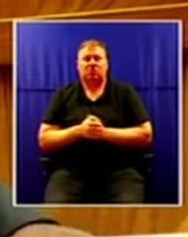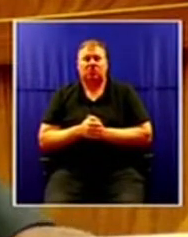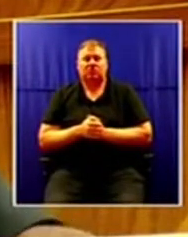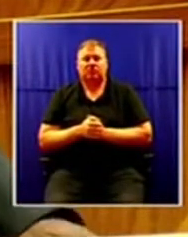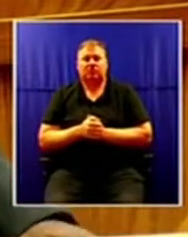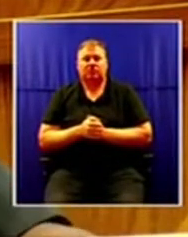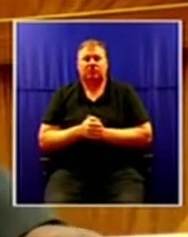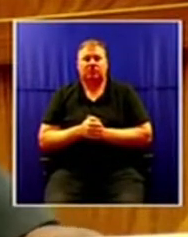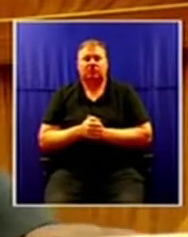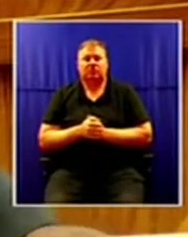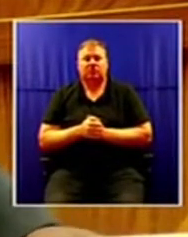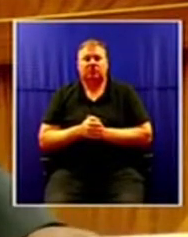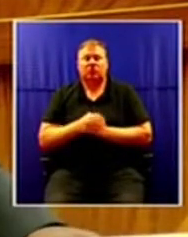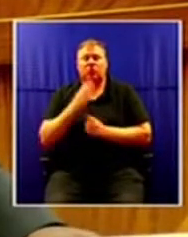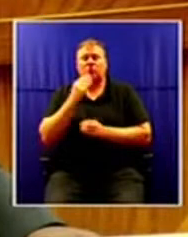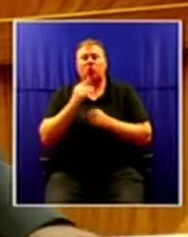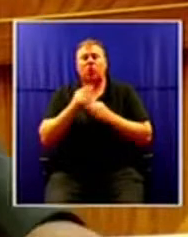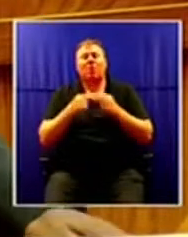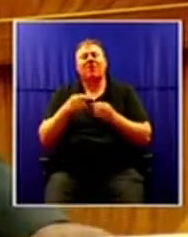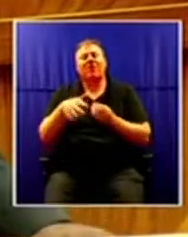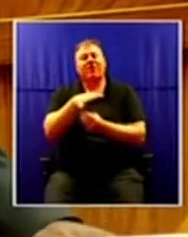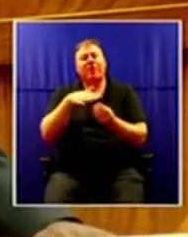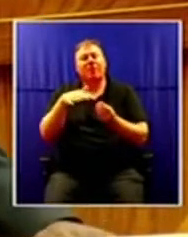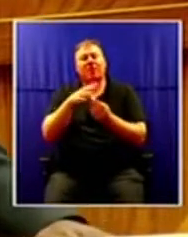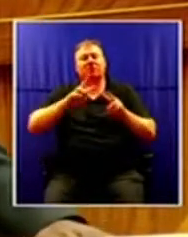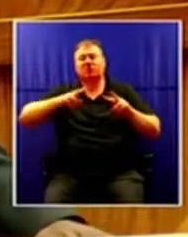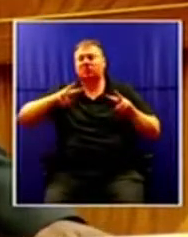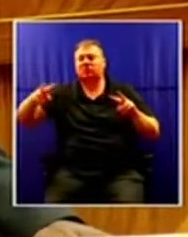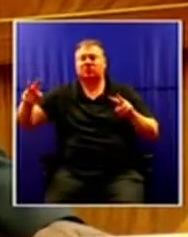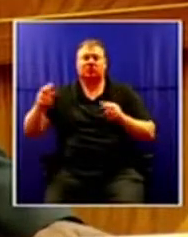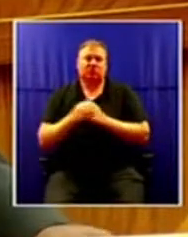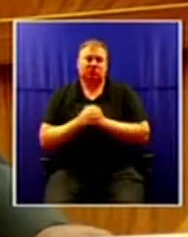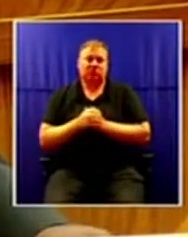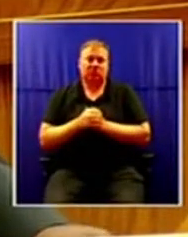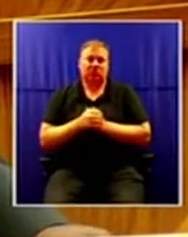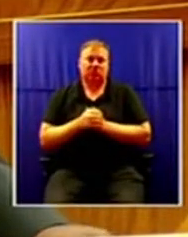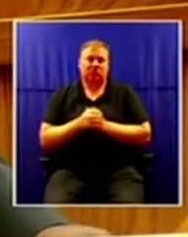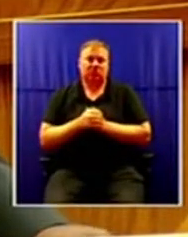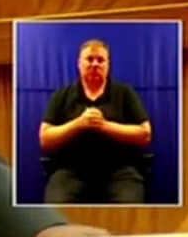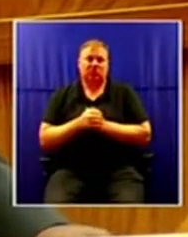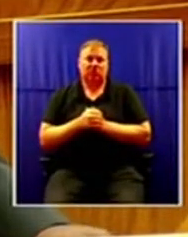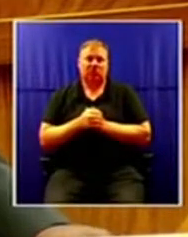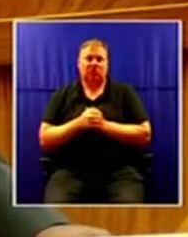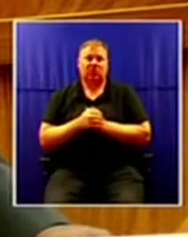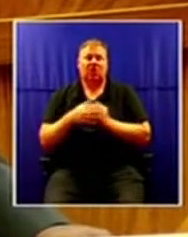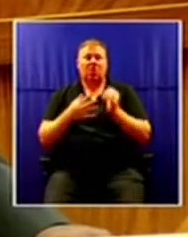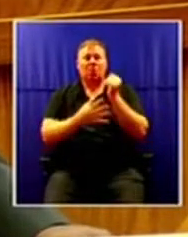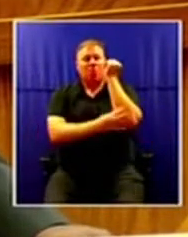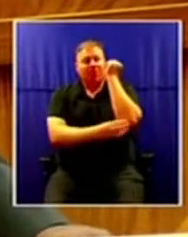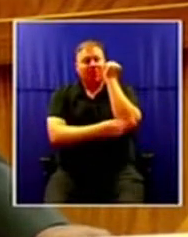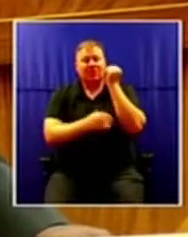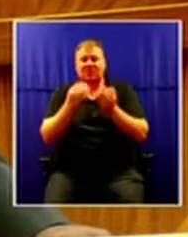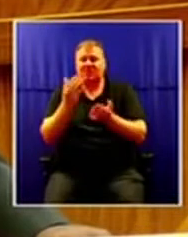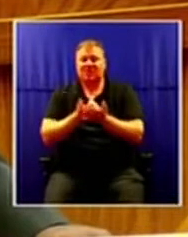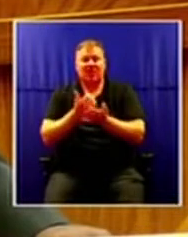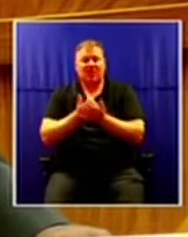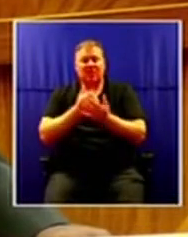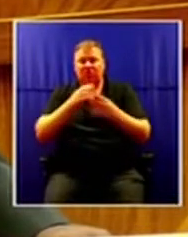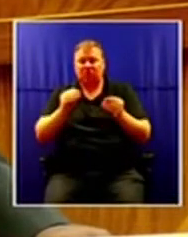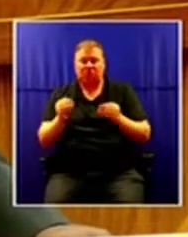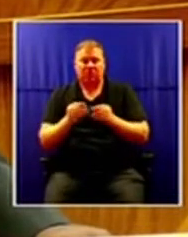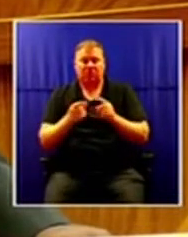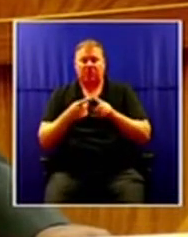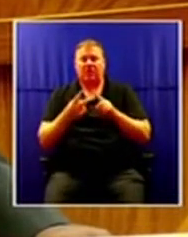I speak of the families saved from destitution, saved from